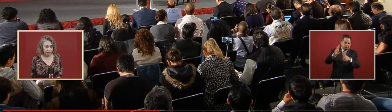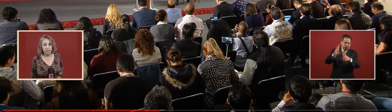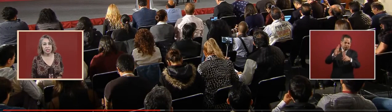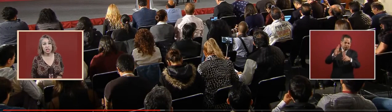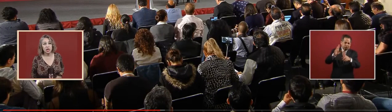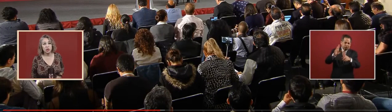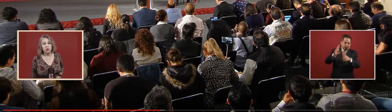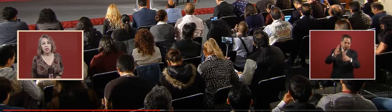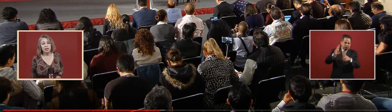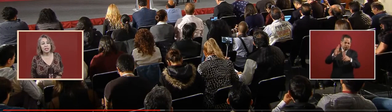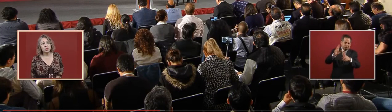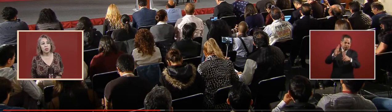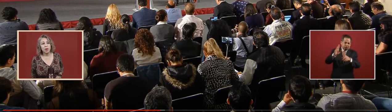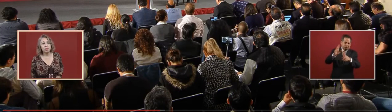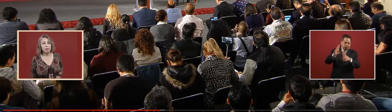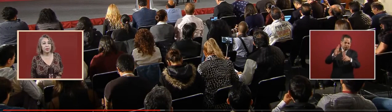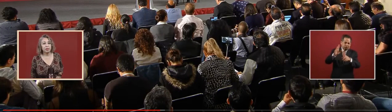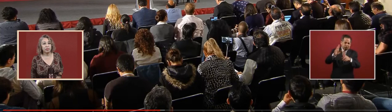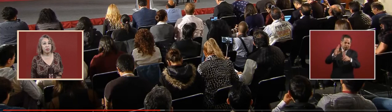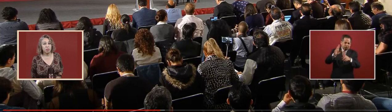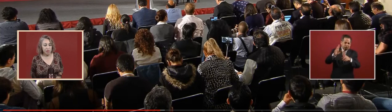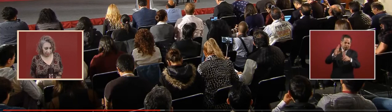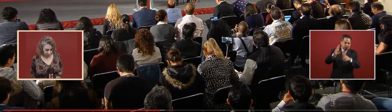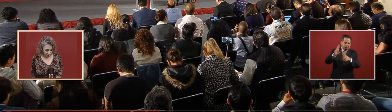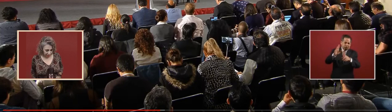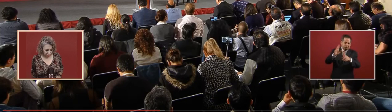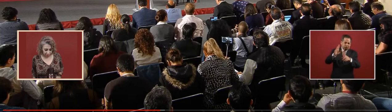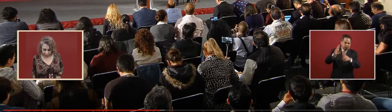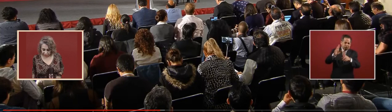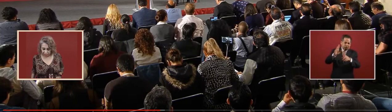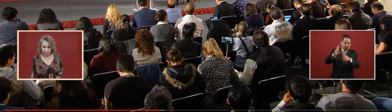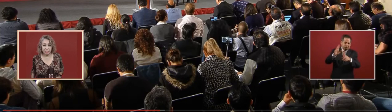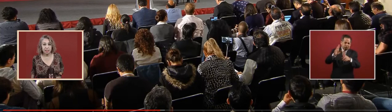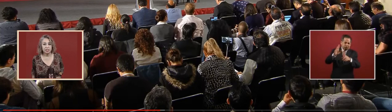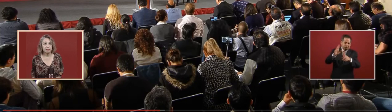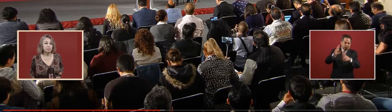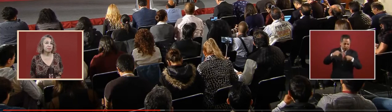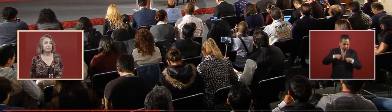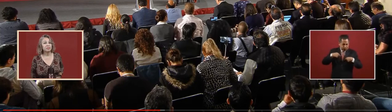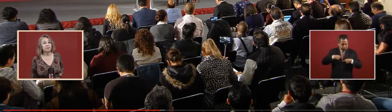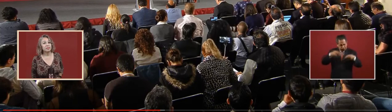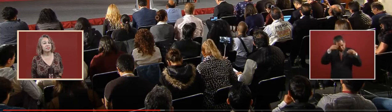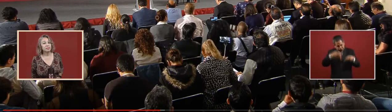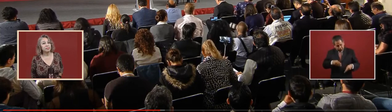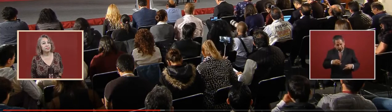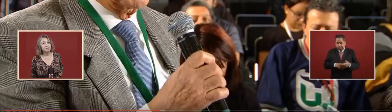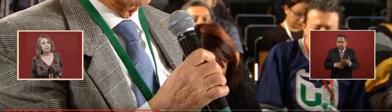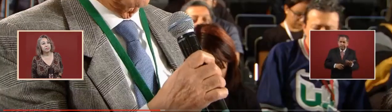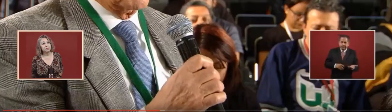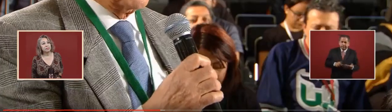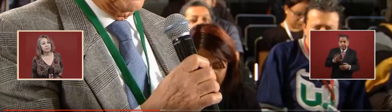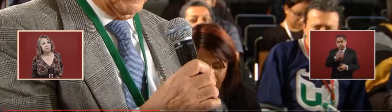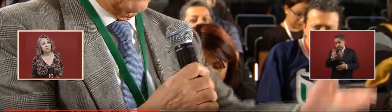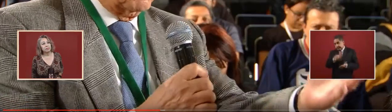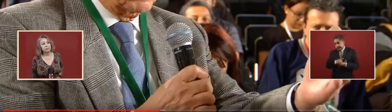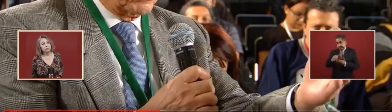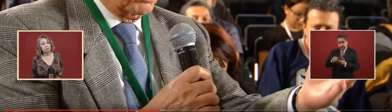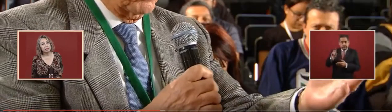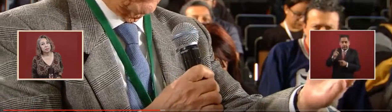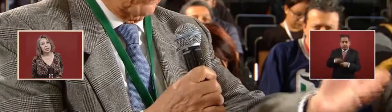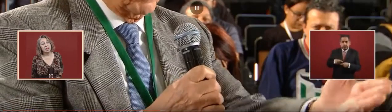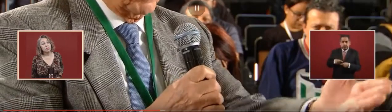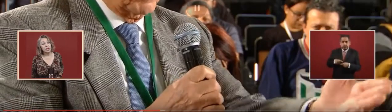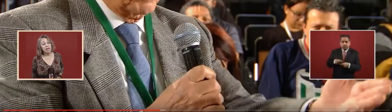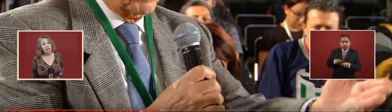for science, he said, no, that's what the white people are for. We're not going to get involved in science. pero donó 500 millones de dólares el dueño del